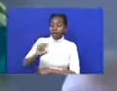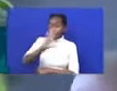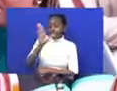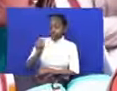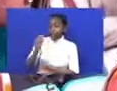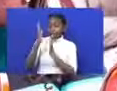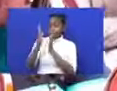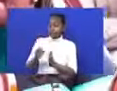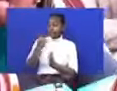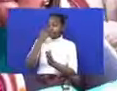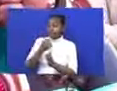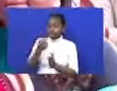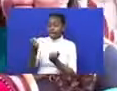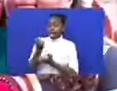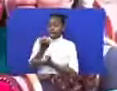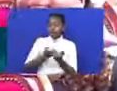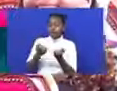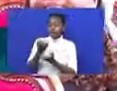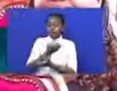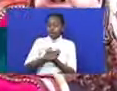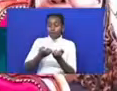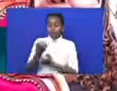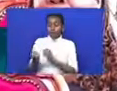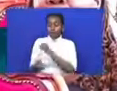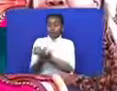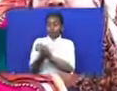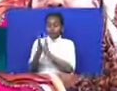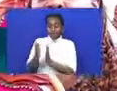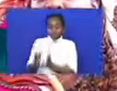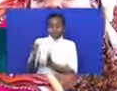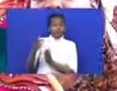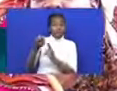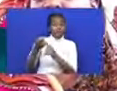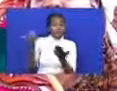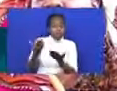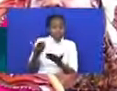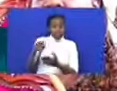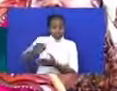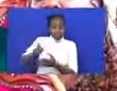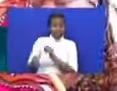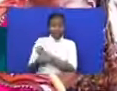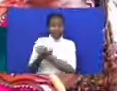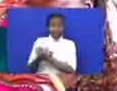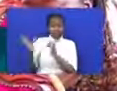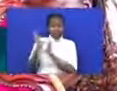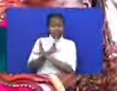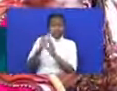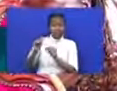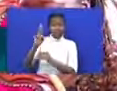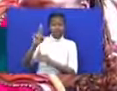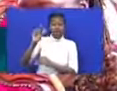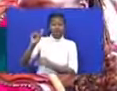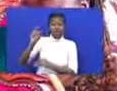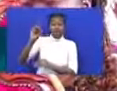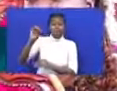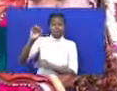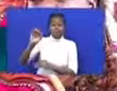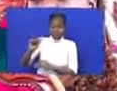advisors, economic advisors to President Ramaphosa in South Africa. This problem is not a Kenyan